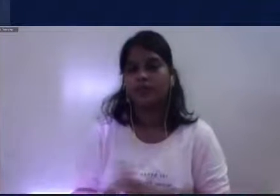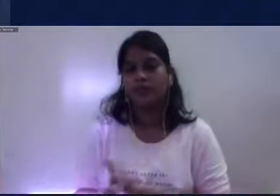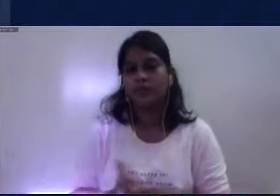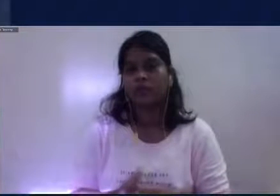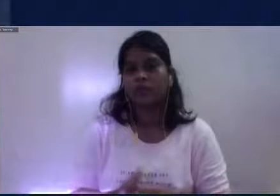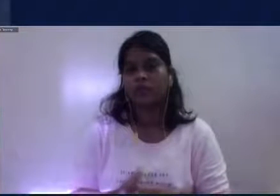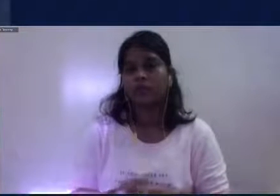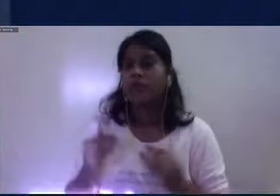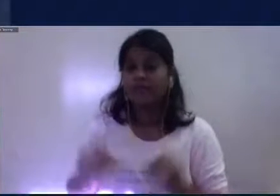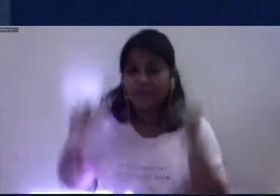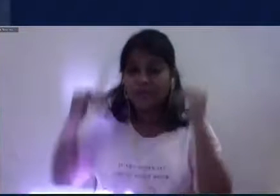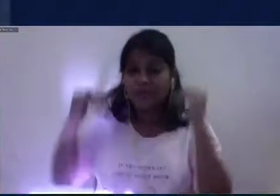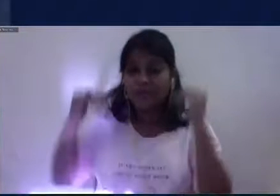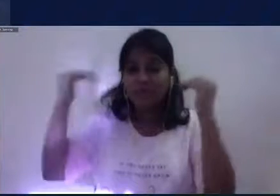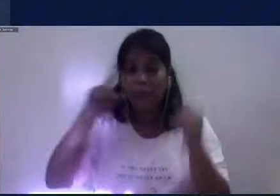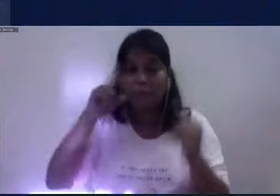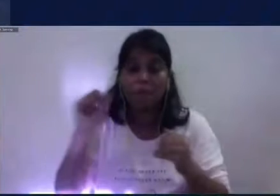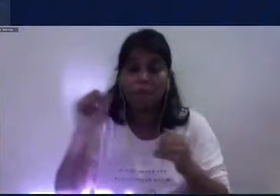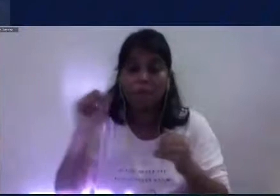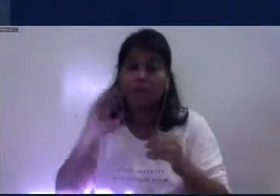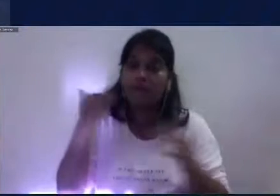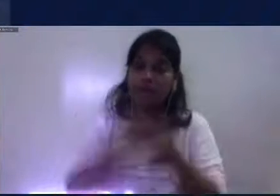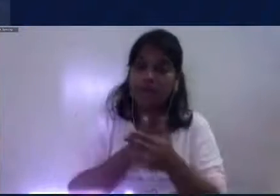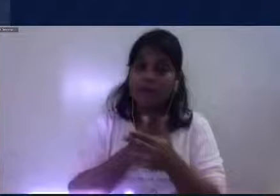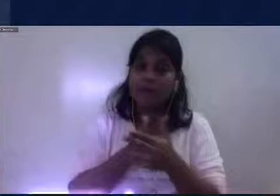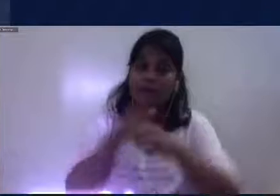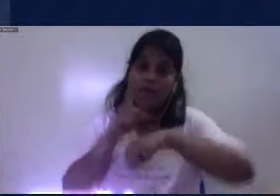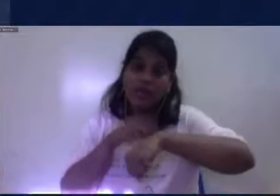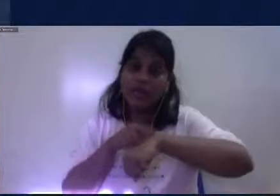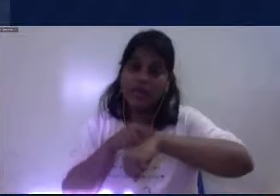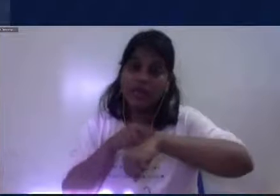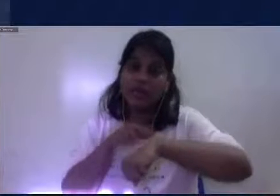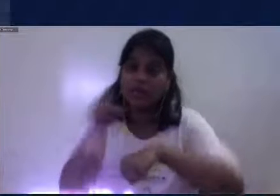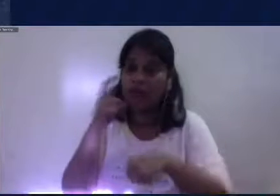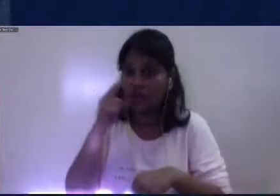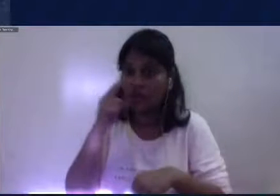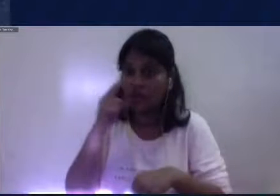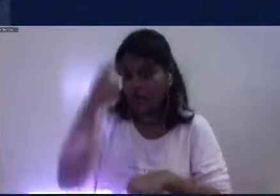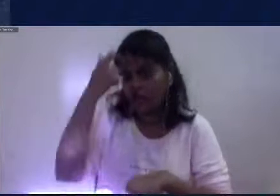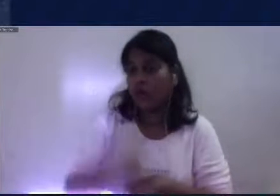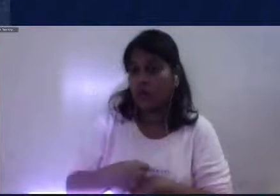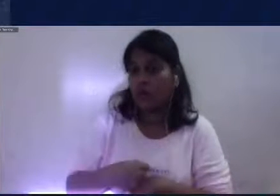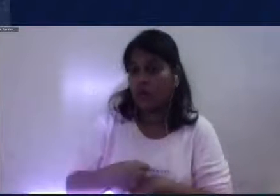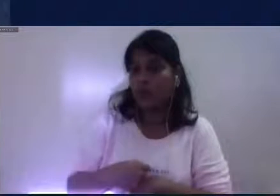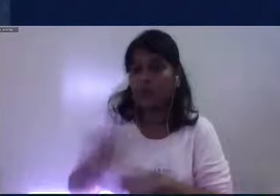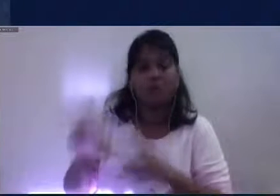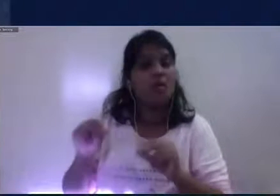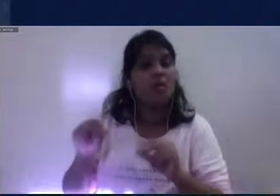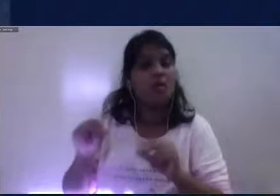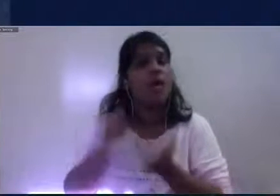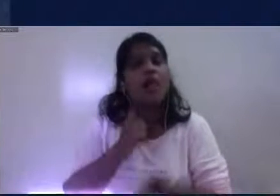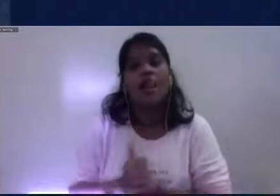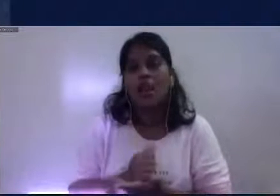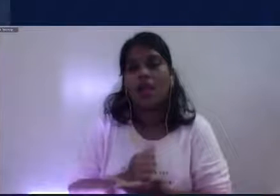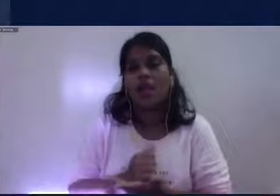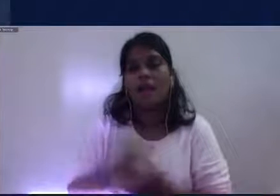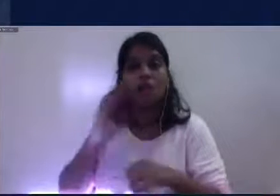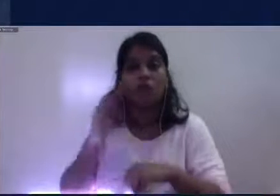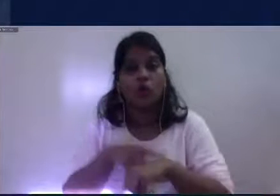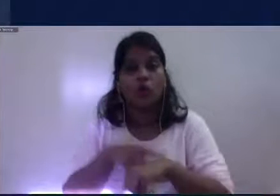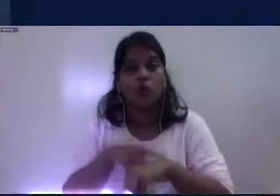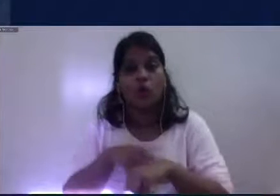extremes. Remember, we went at times when this lady was alone. She had no help. We chose a time when the housemaid also